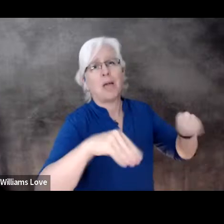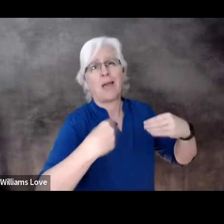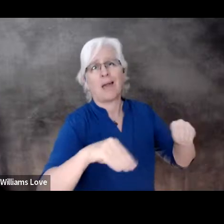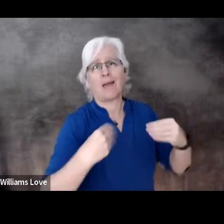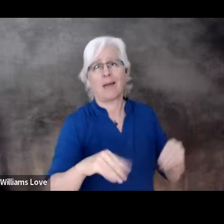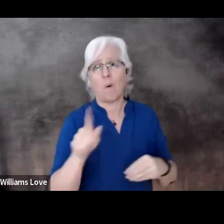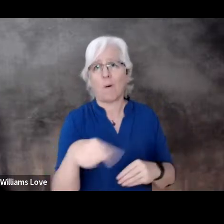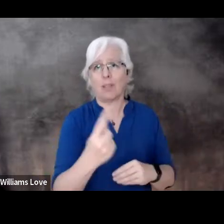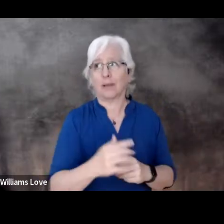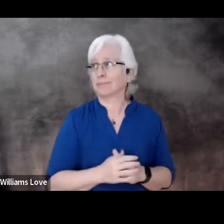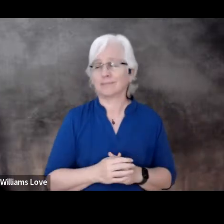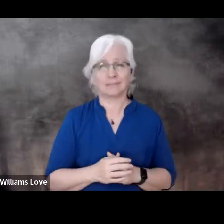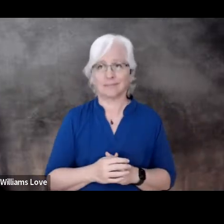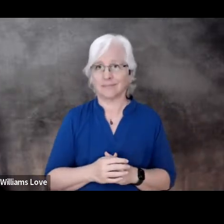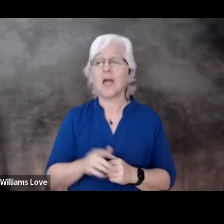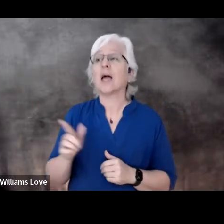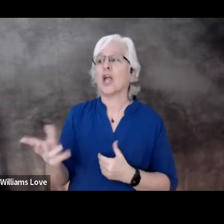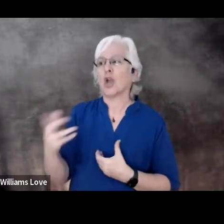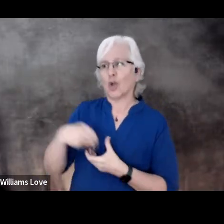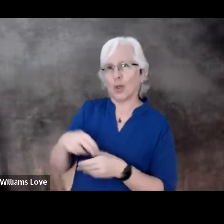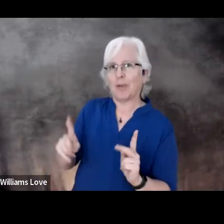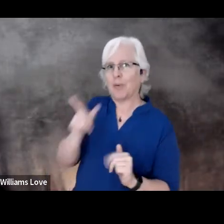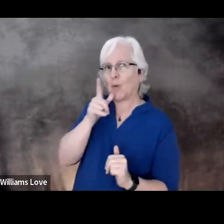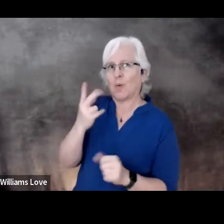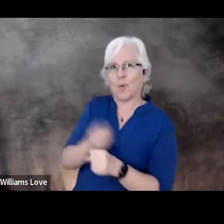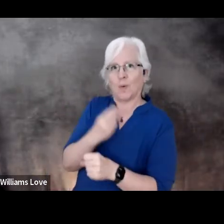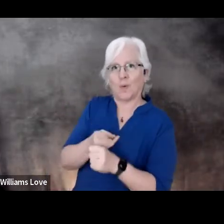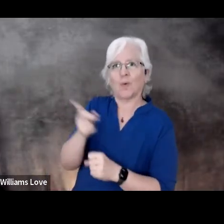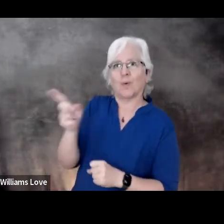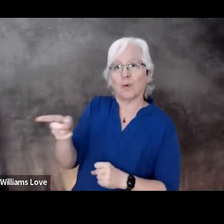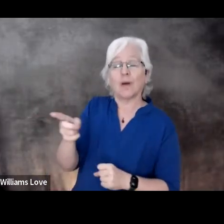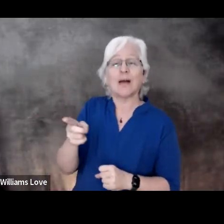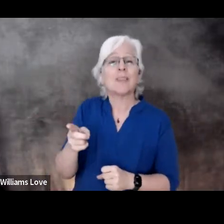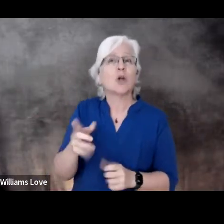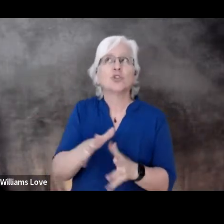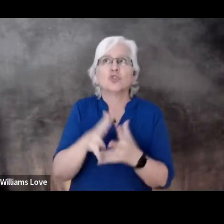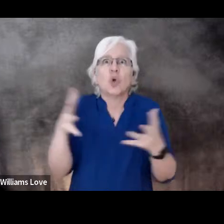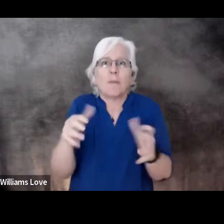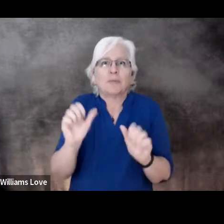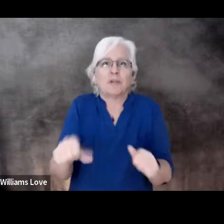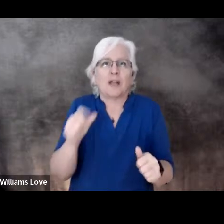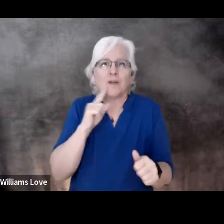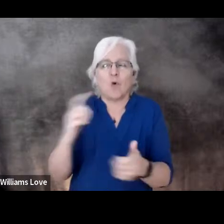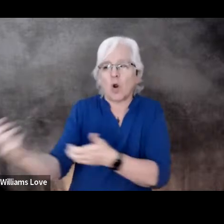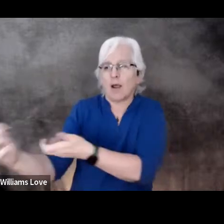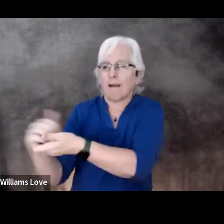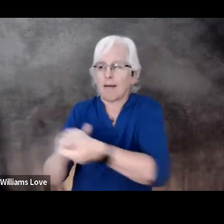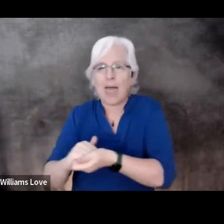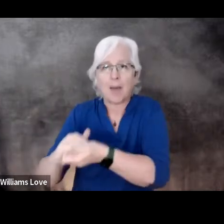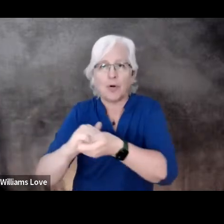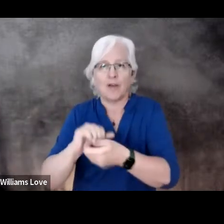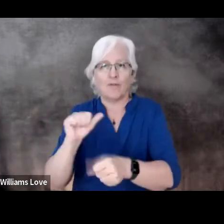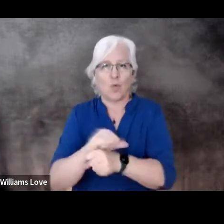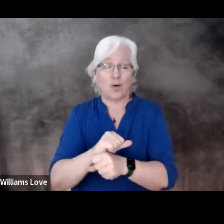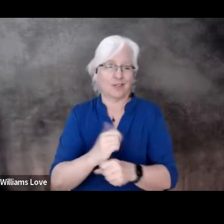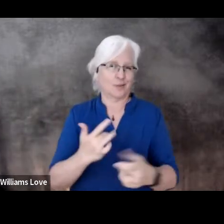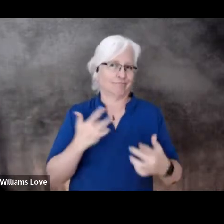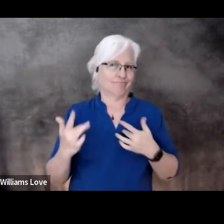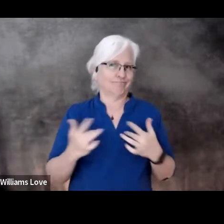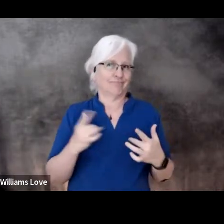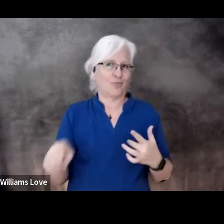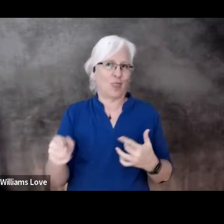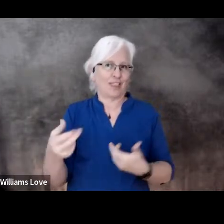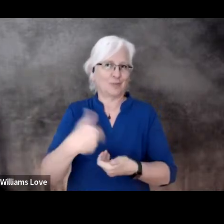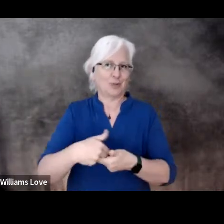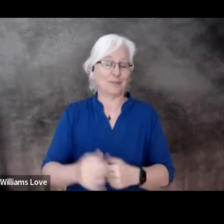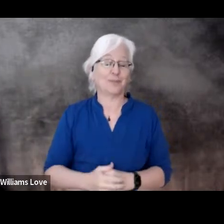technologies. We think there is so much potential here for collaborative work, and we're delighted to have this participation. The last thing I'll